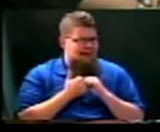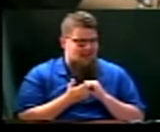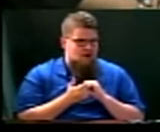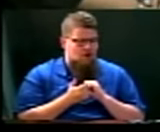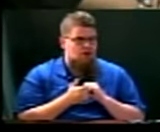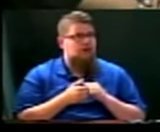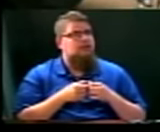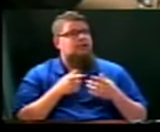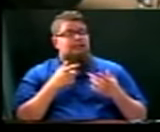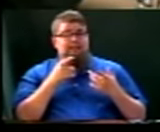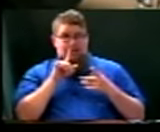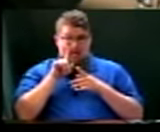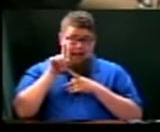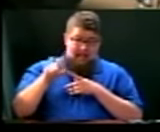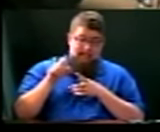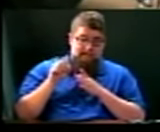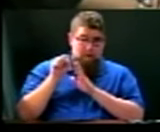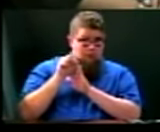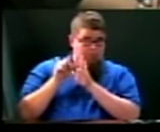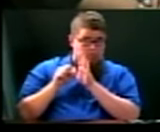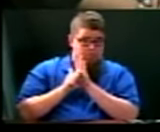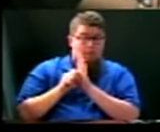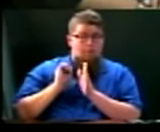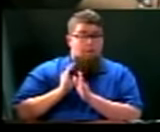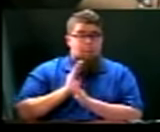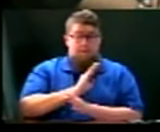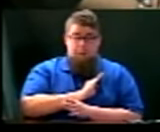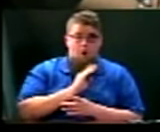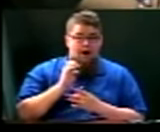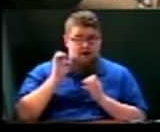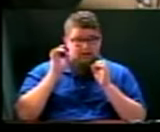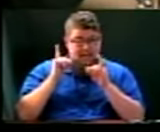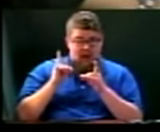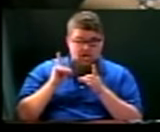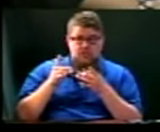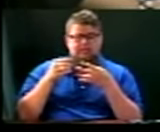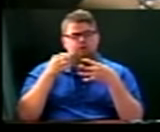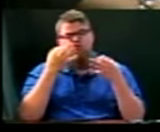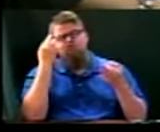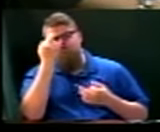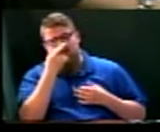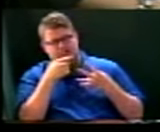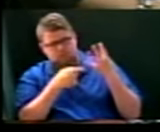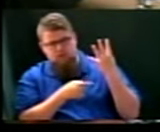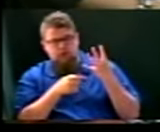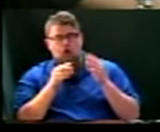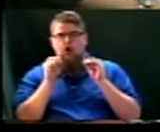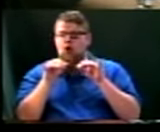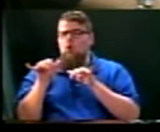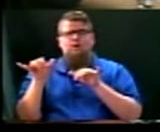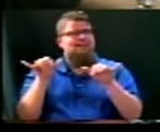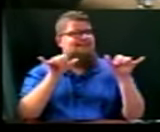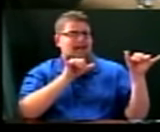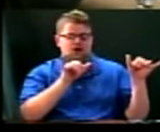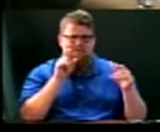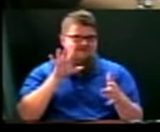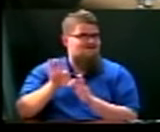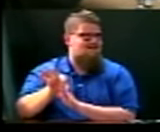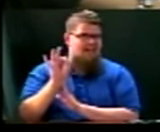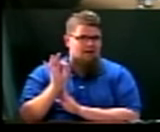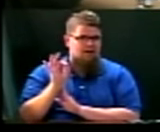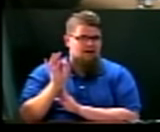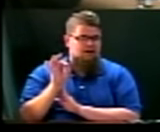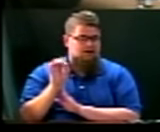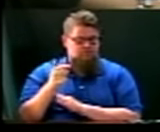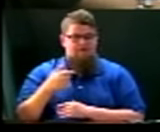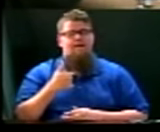reasons that the State Department of Education said you could receive a score of 1. No standard was identified. I